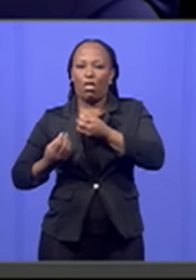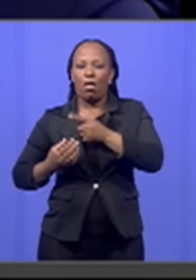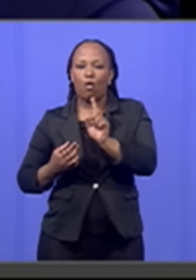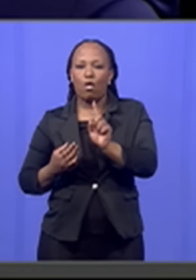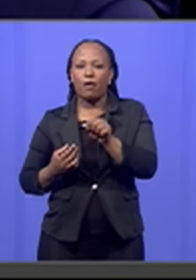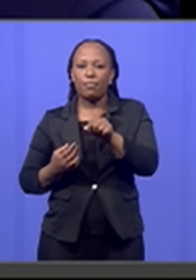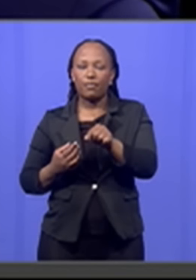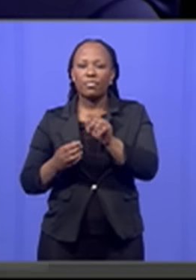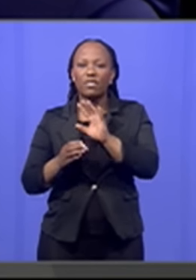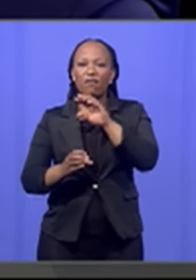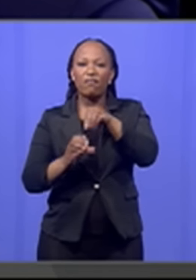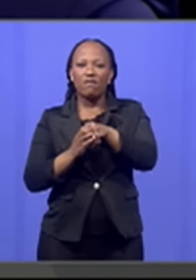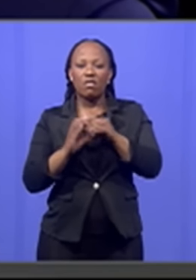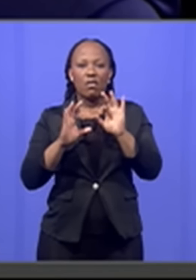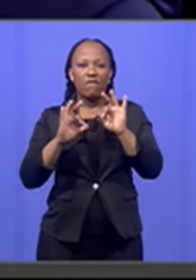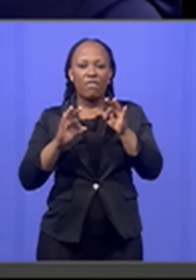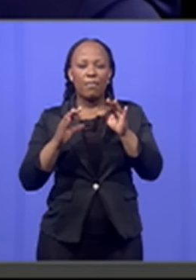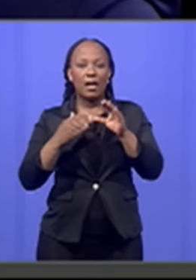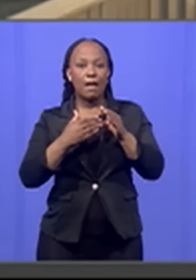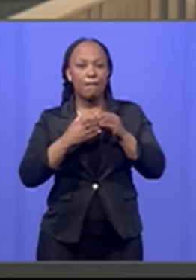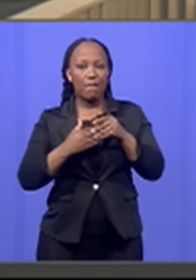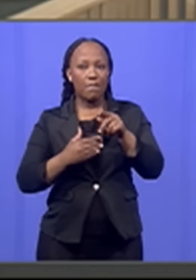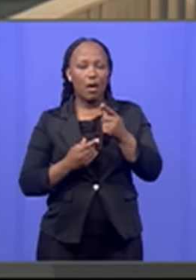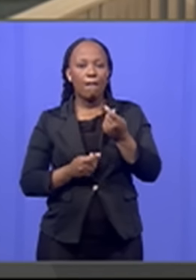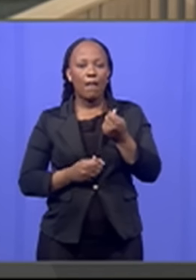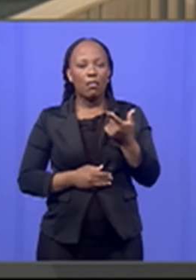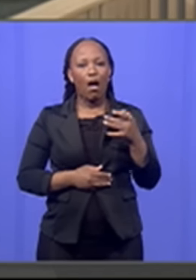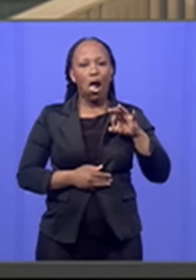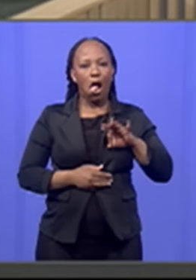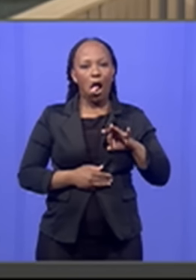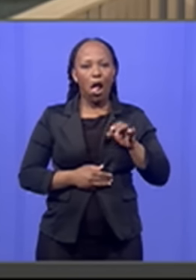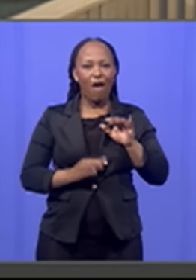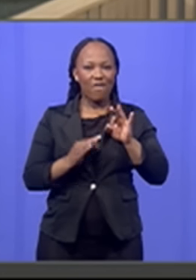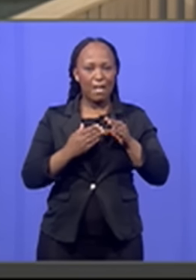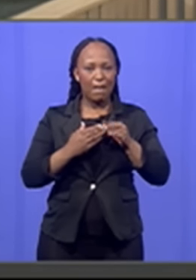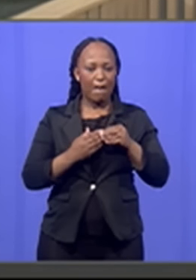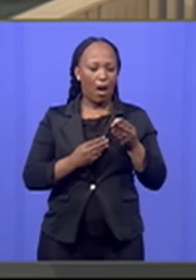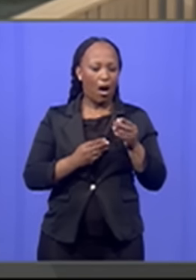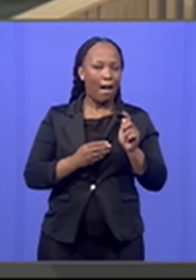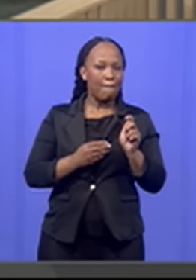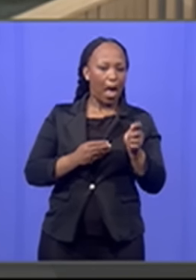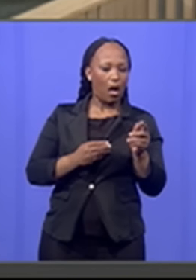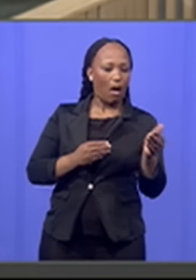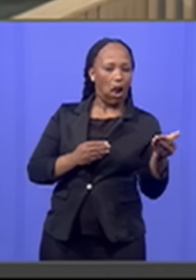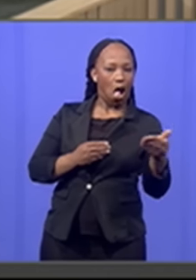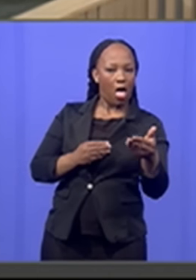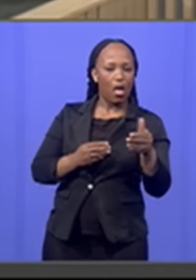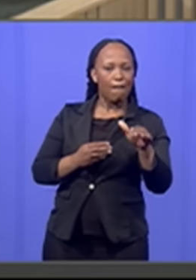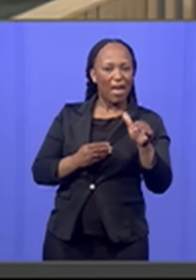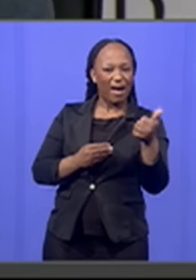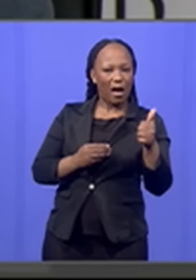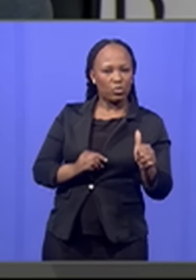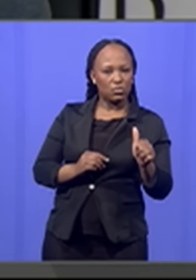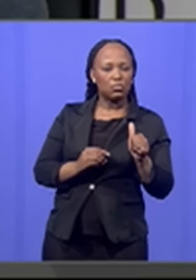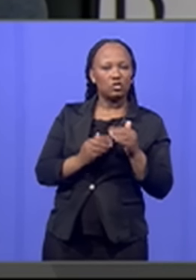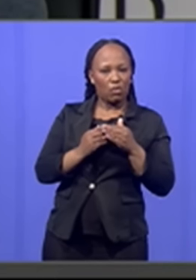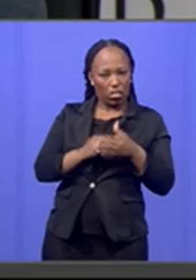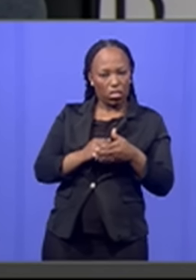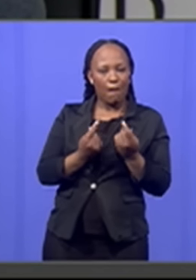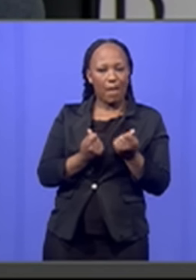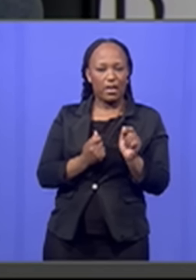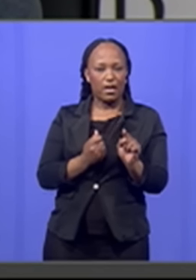ditho tsa malapa ka hangata melemo ya ditjhelete ka patwa ka mabitso a bona. I think the way that you framed it, in terms of